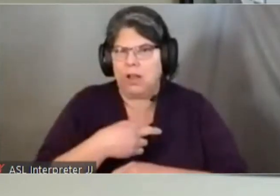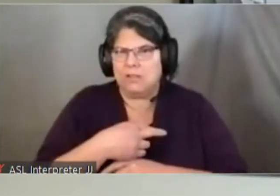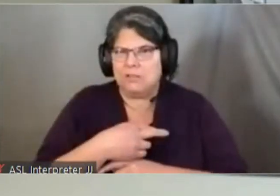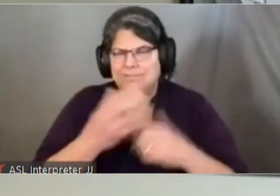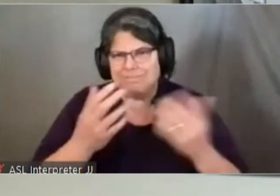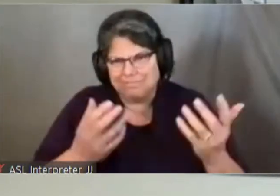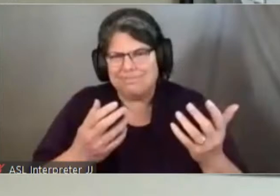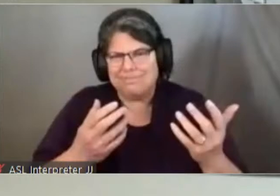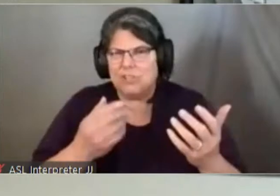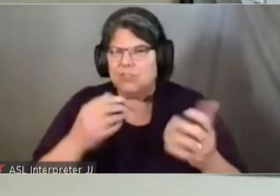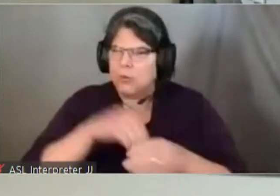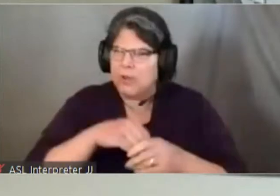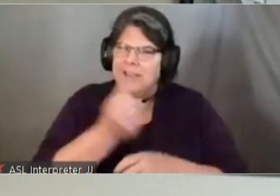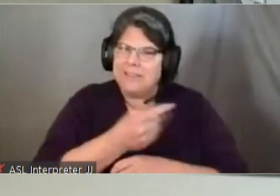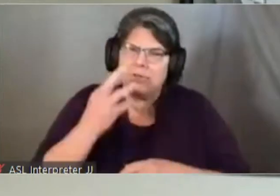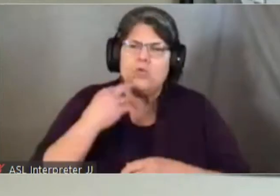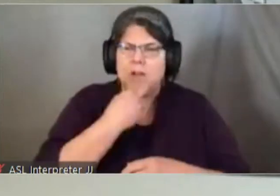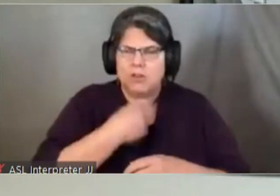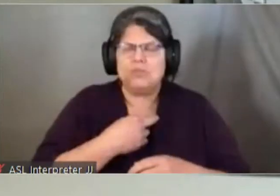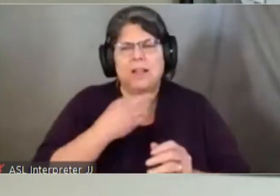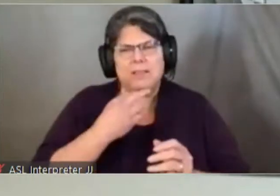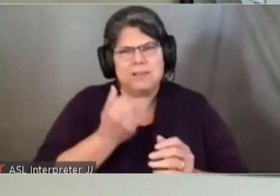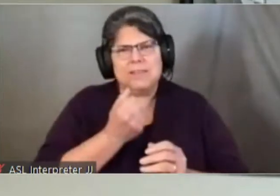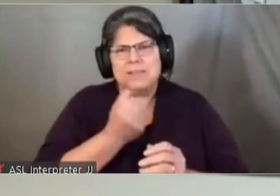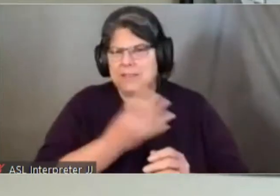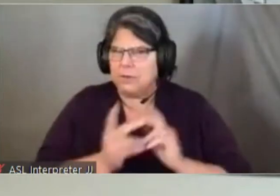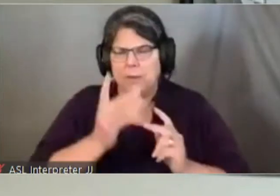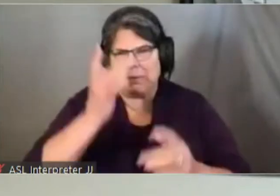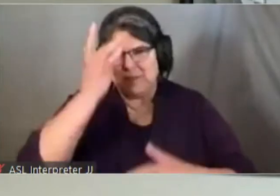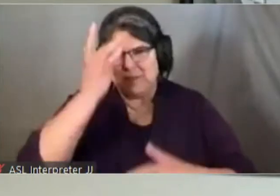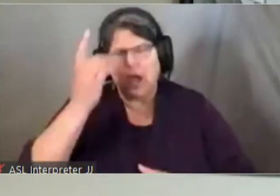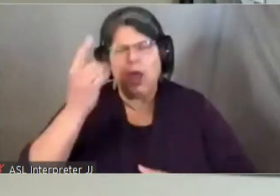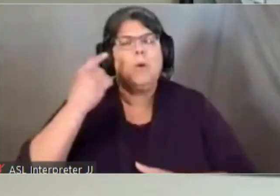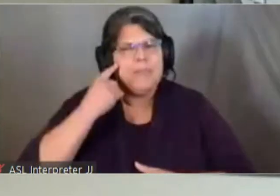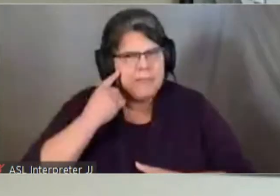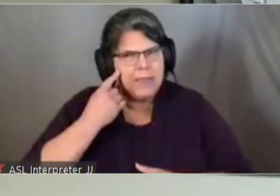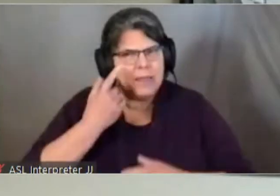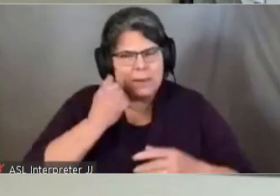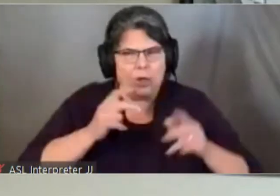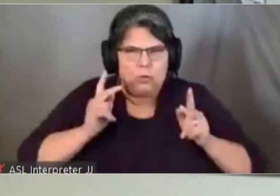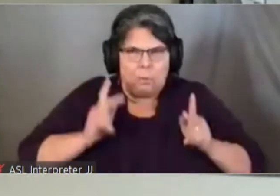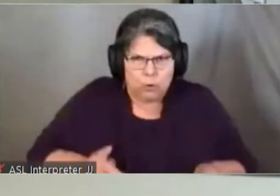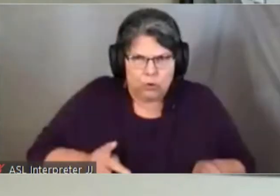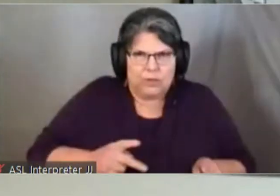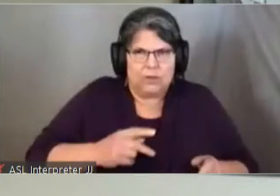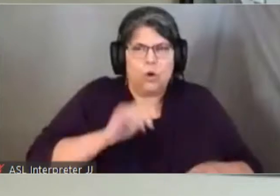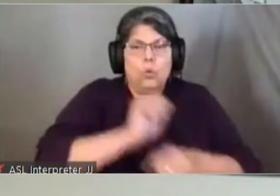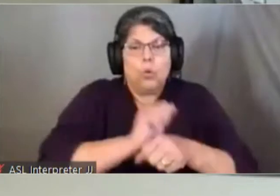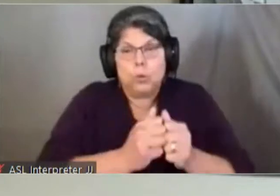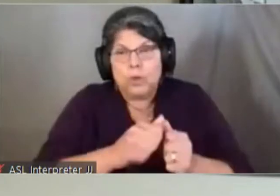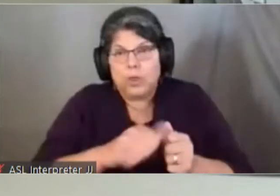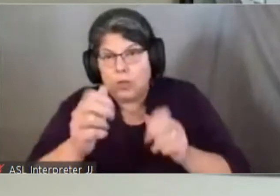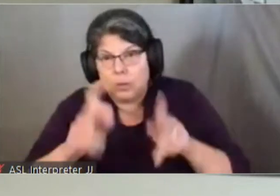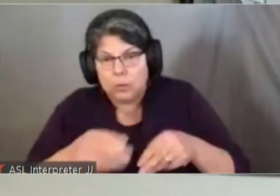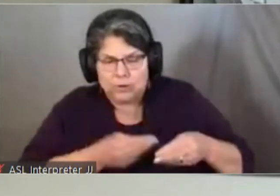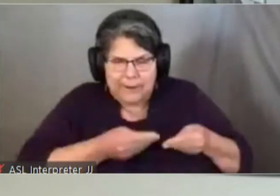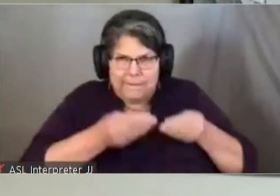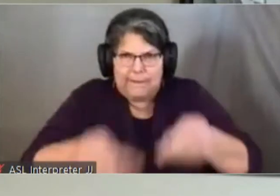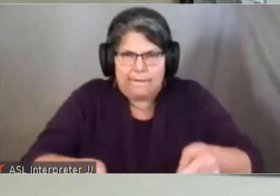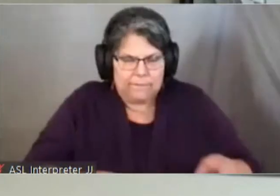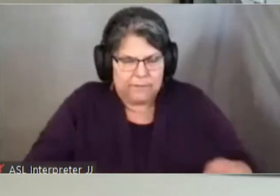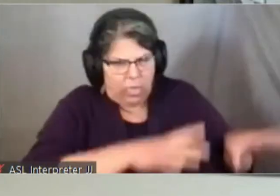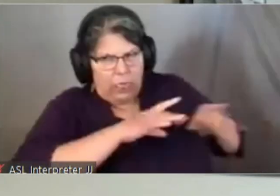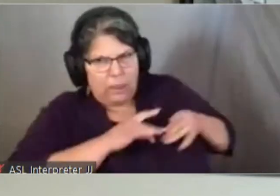people got it, and we believe that that's person-to-person transmission within the workplace. We don't yet have